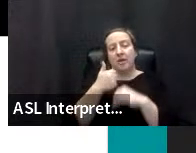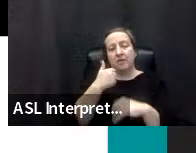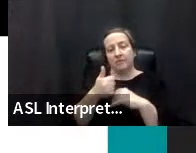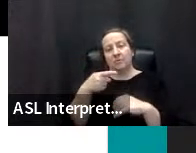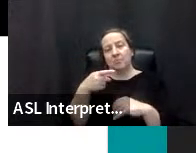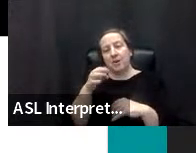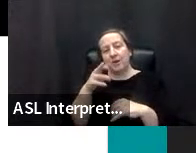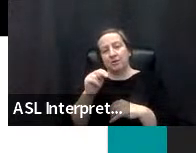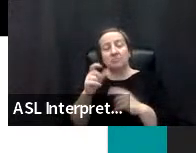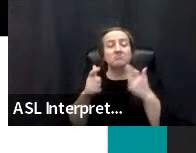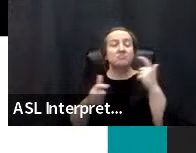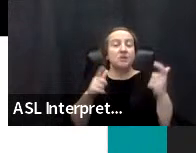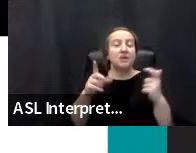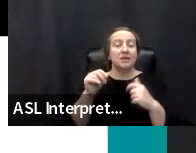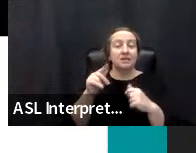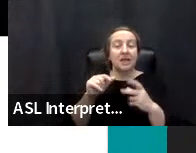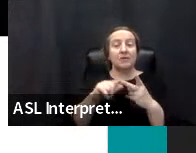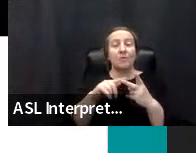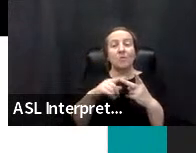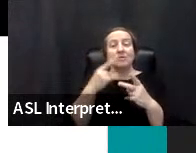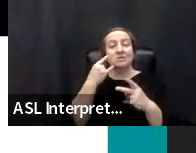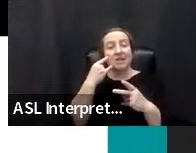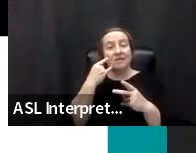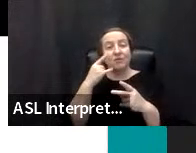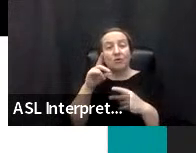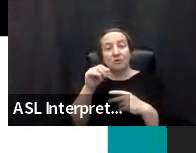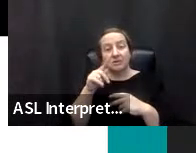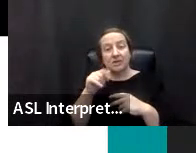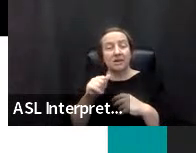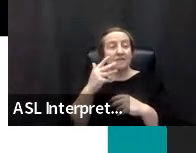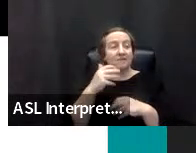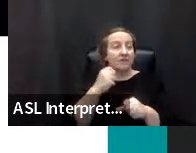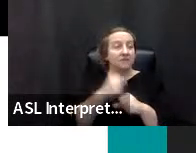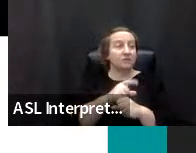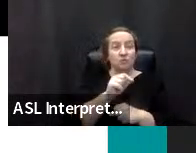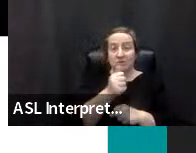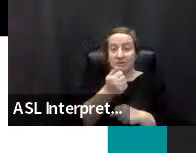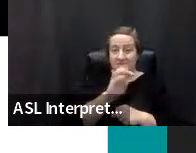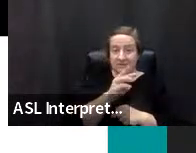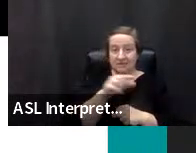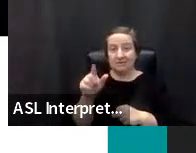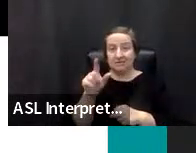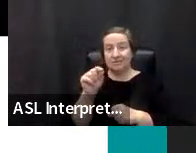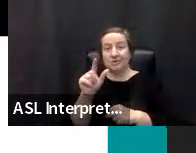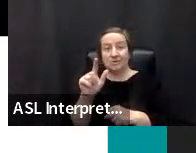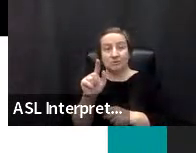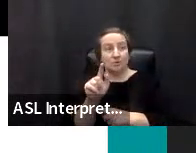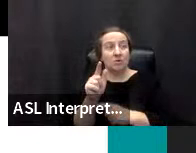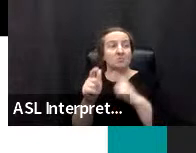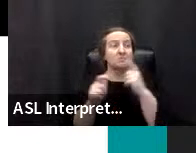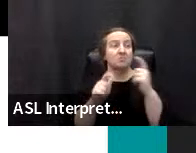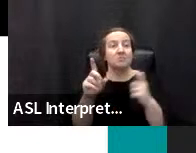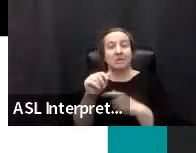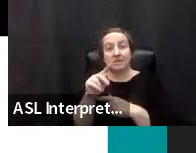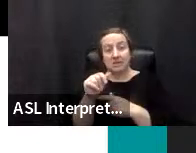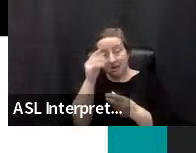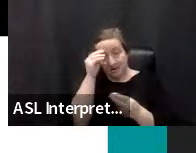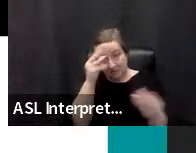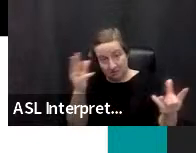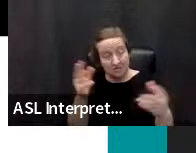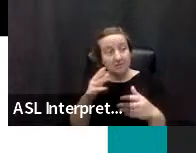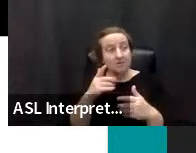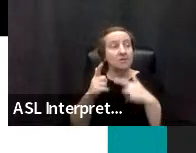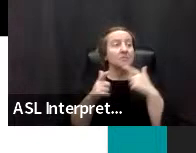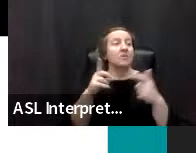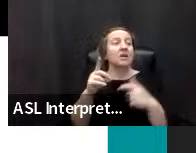kind of big data or cell phone data for a 5-year period from 2016 to 2021 using a big data platform. Big data uses kind